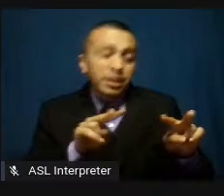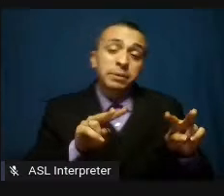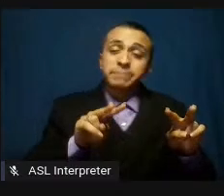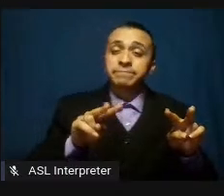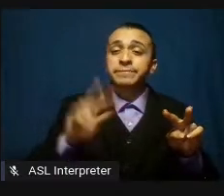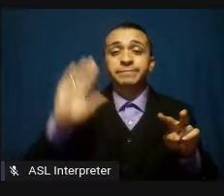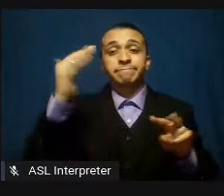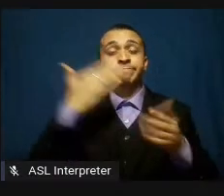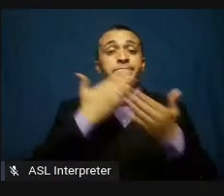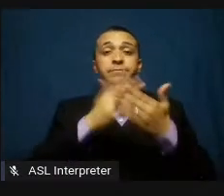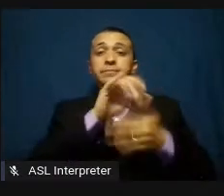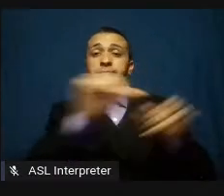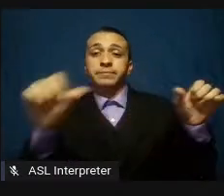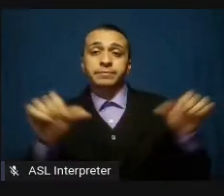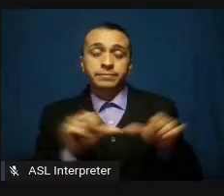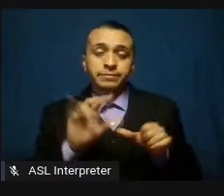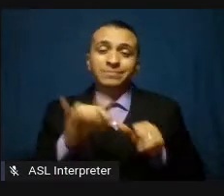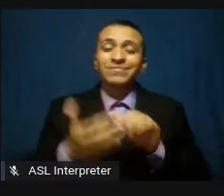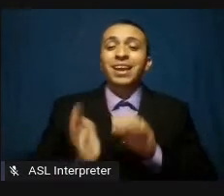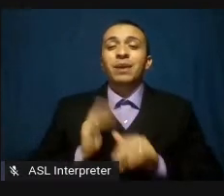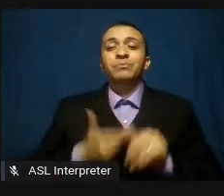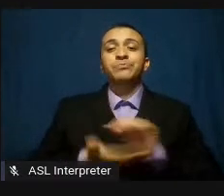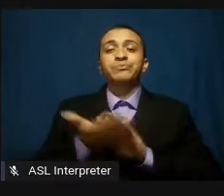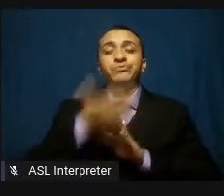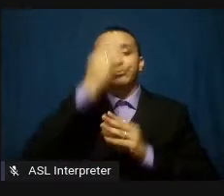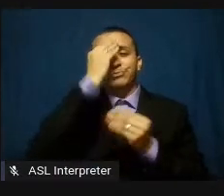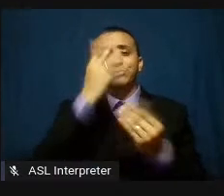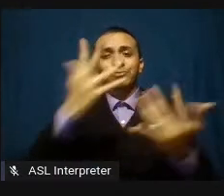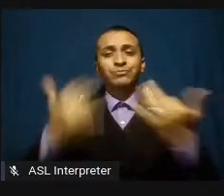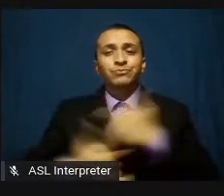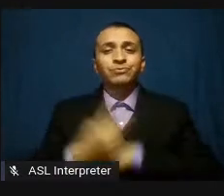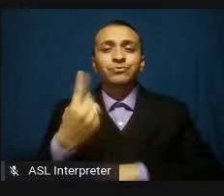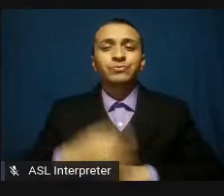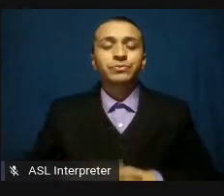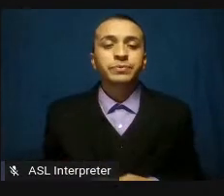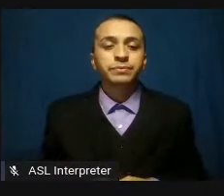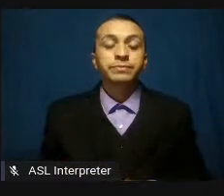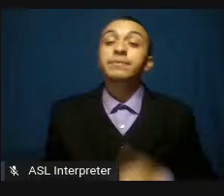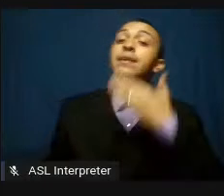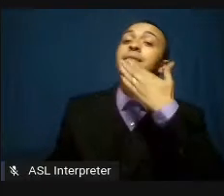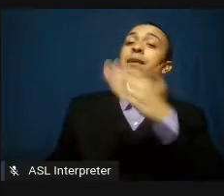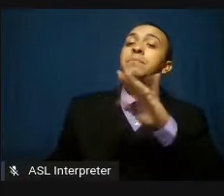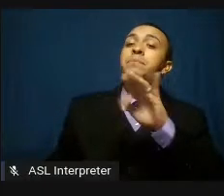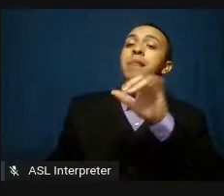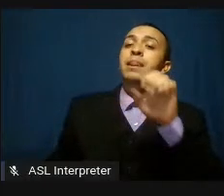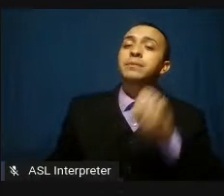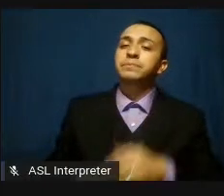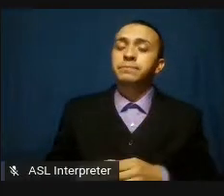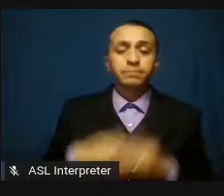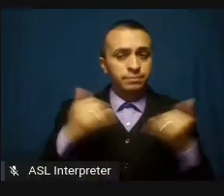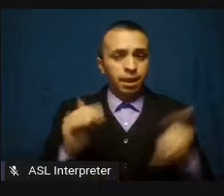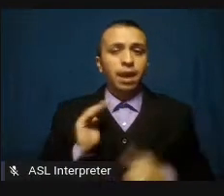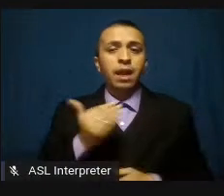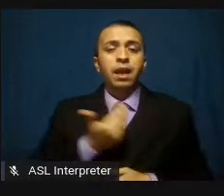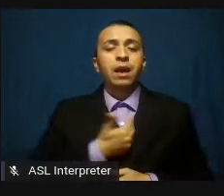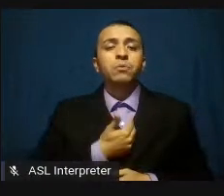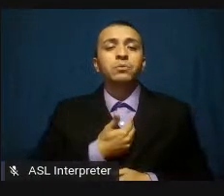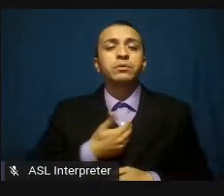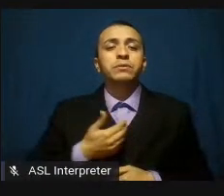that area. That's the operational update today. Thank you, Billy. Next, we'll have our incident